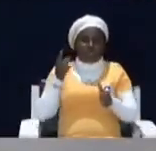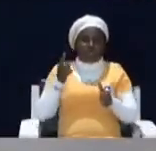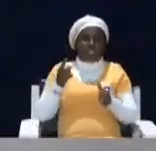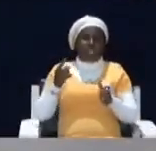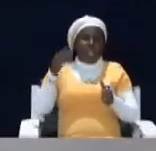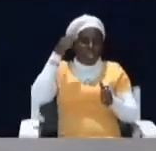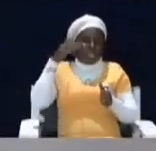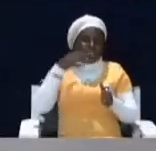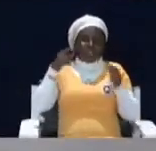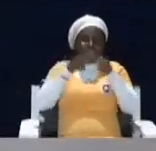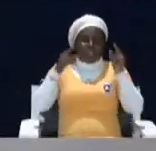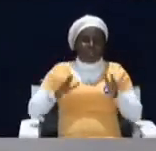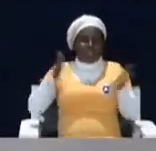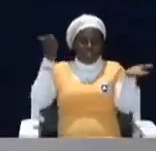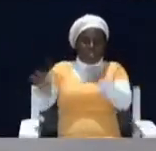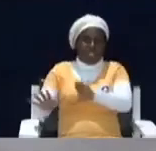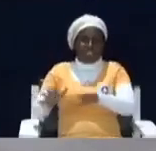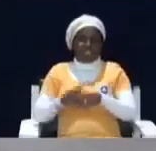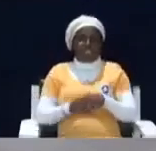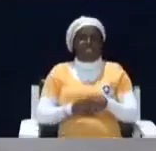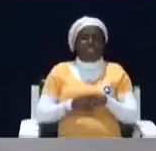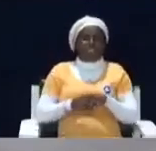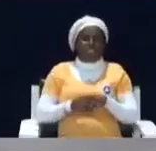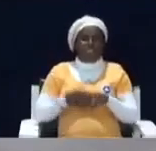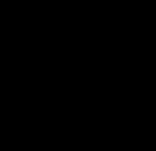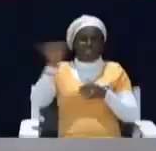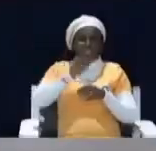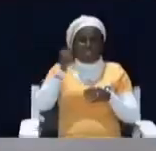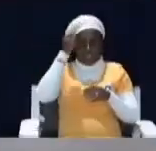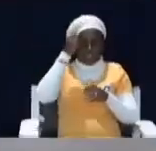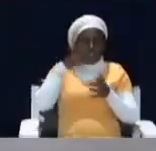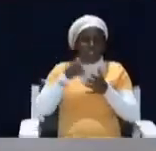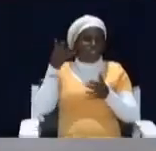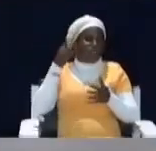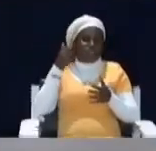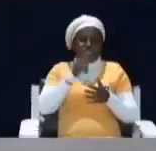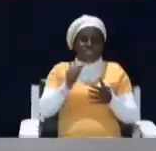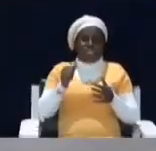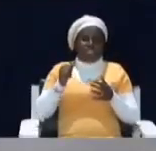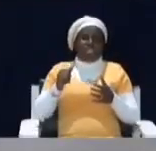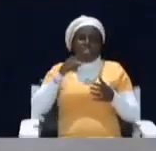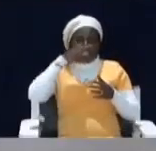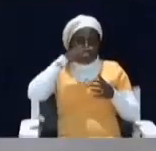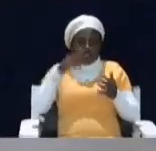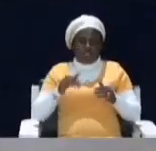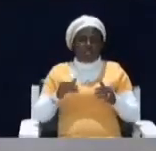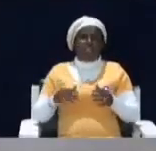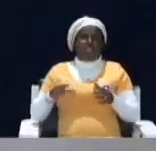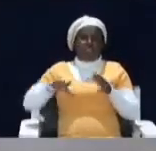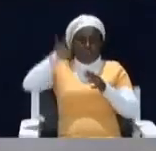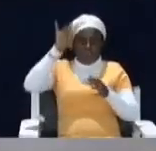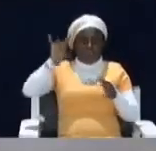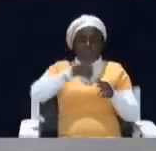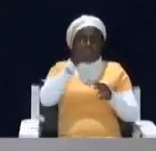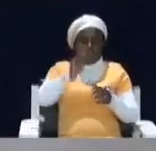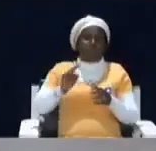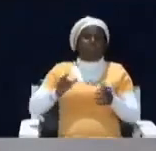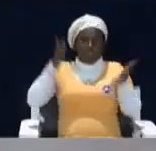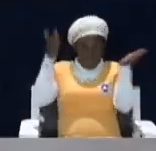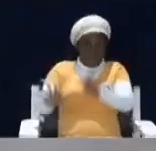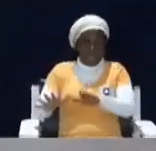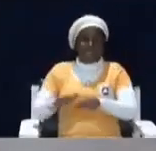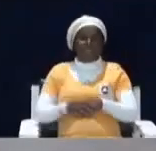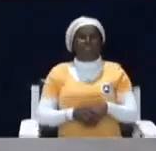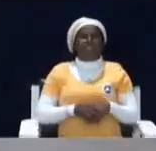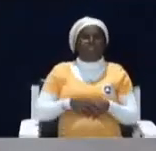died. They thought it was a child's play. They appointed another one, he died. They